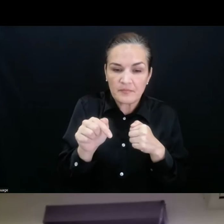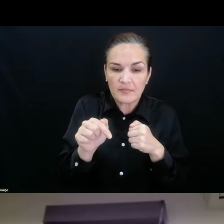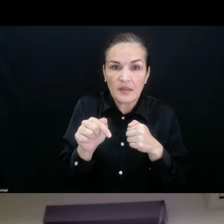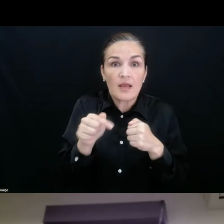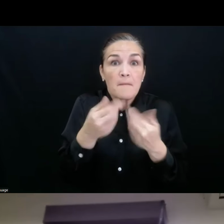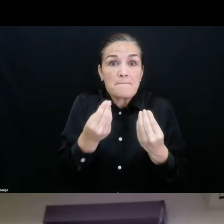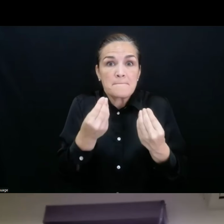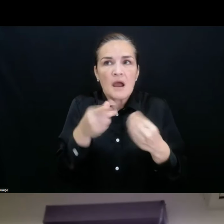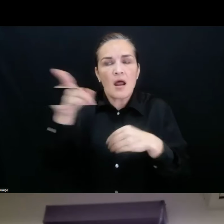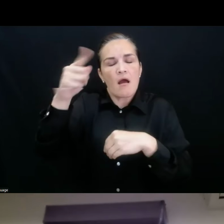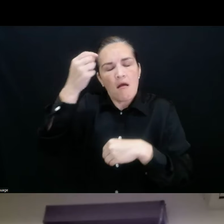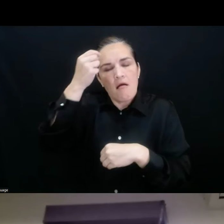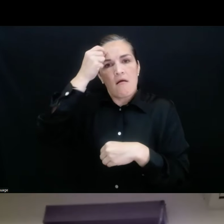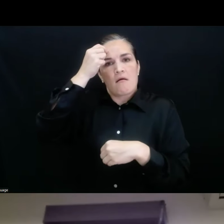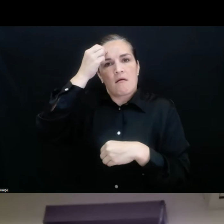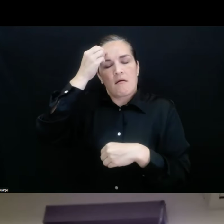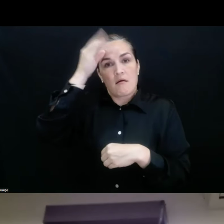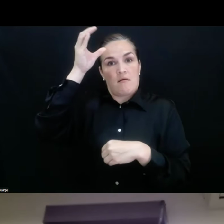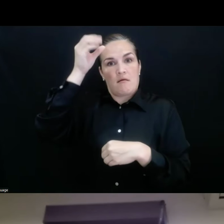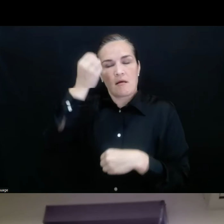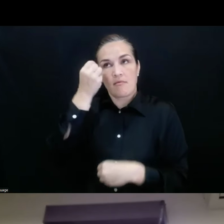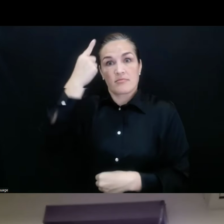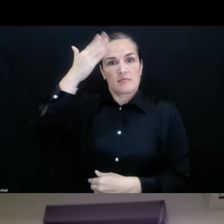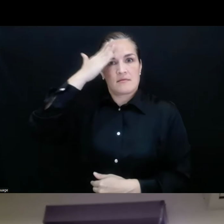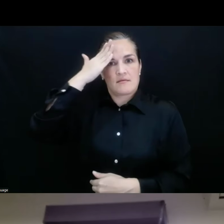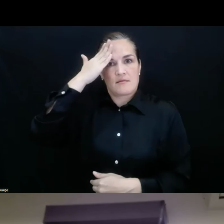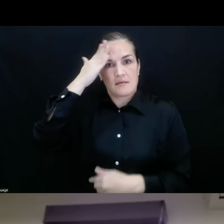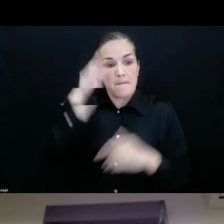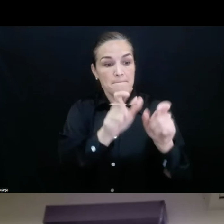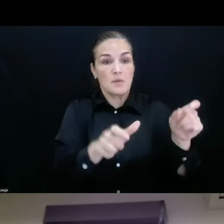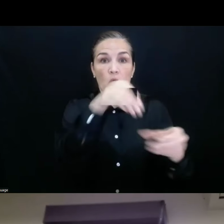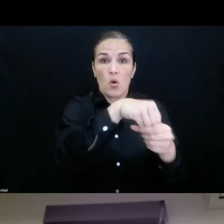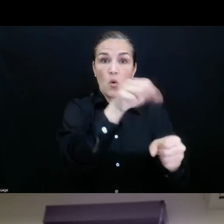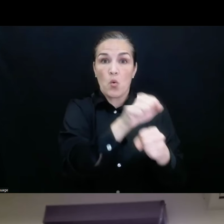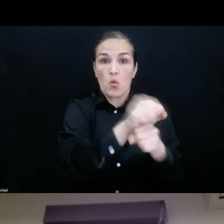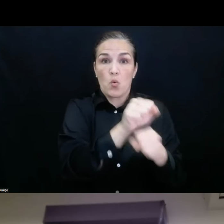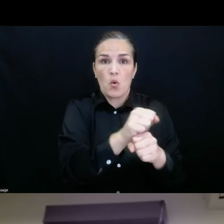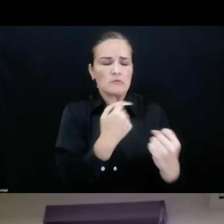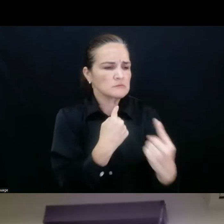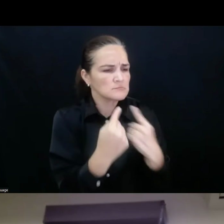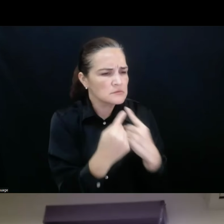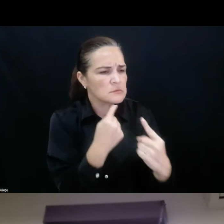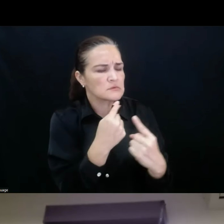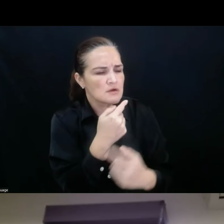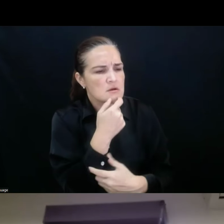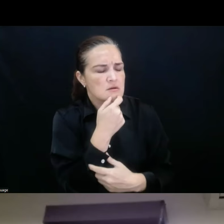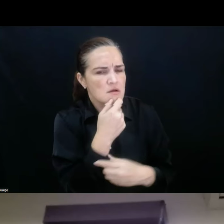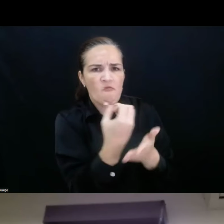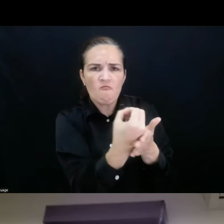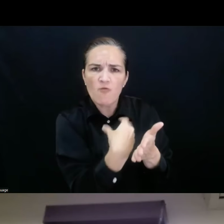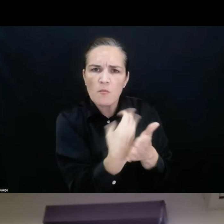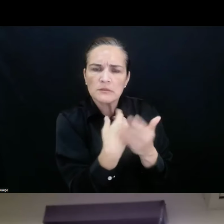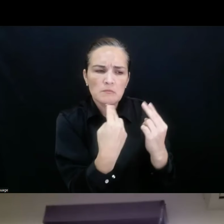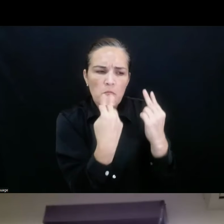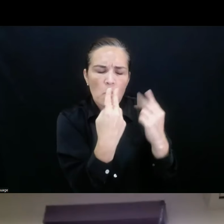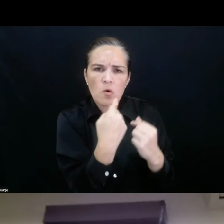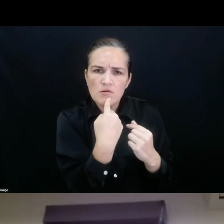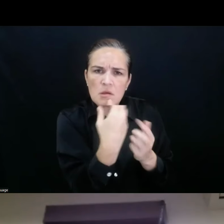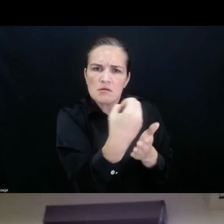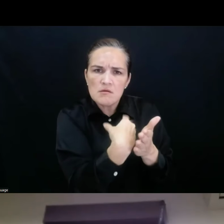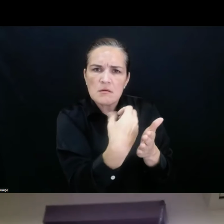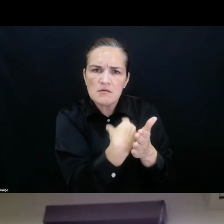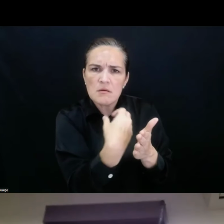sensitizing even healthcare workers, start sharing relevant information, having them on board from